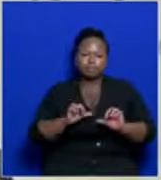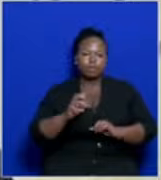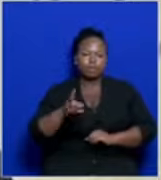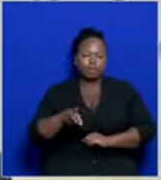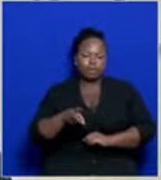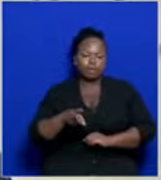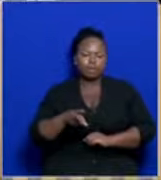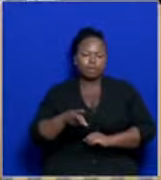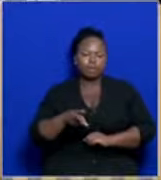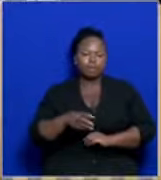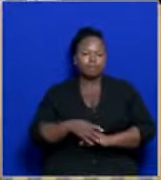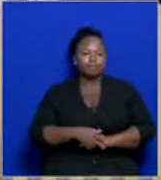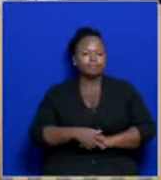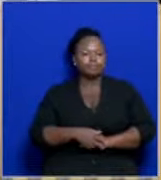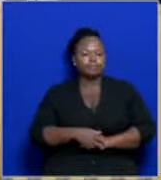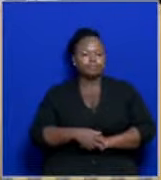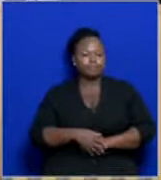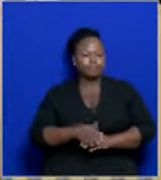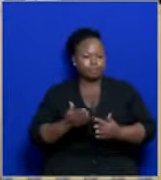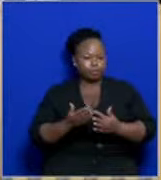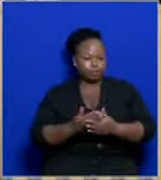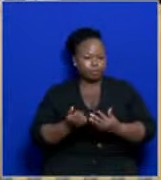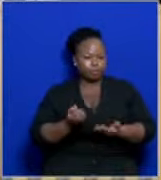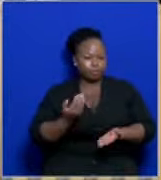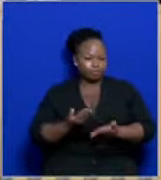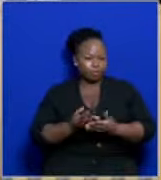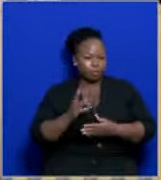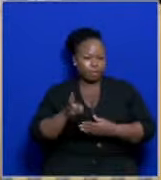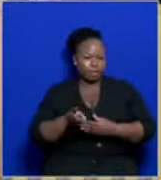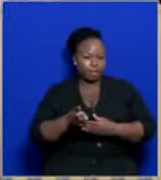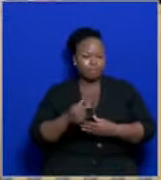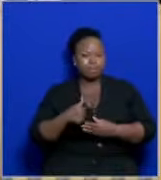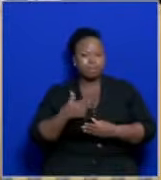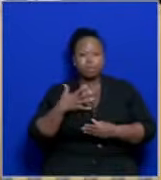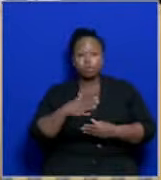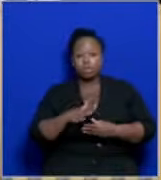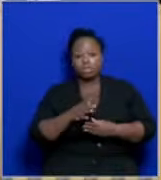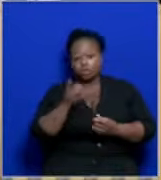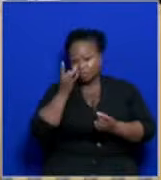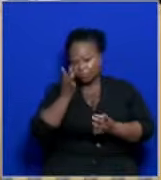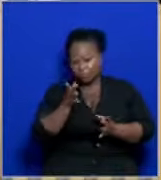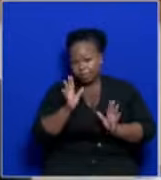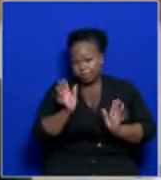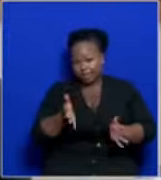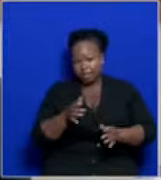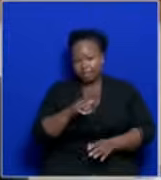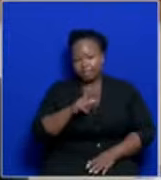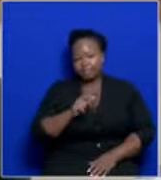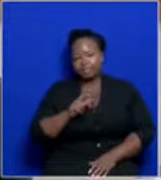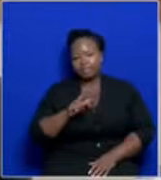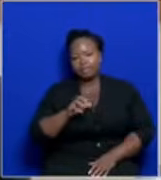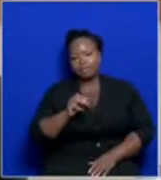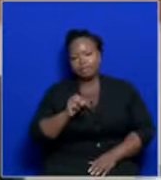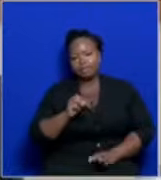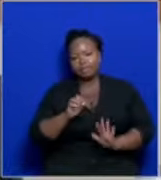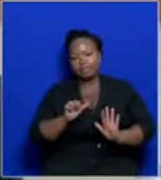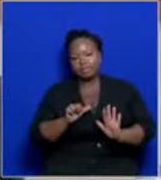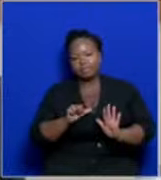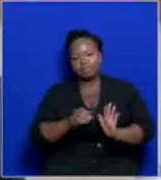will file a supplementary. I just wanted to place your TLM 6 formally on record. Okay.